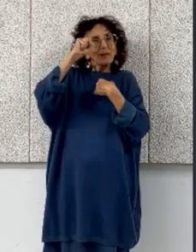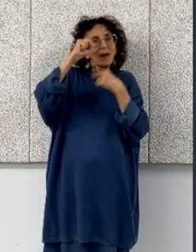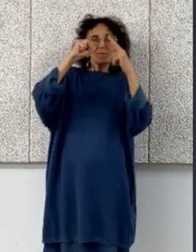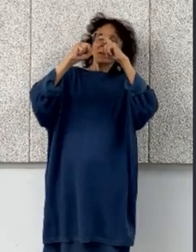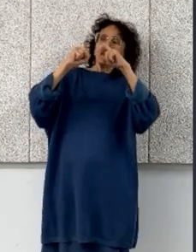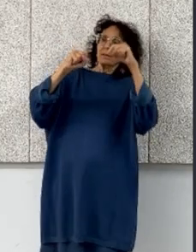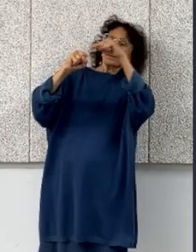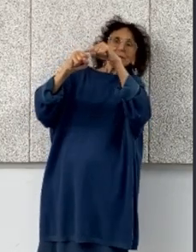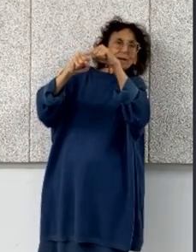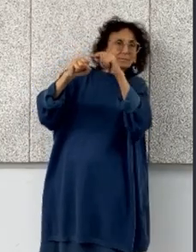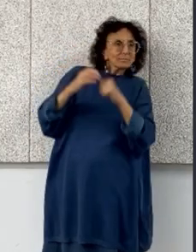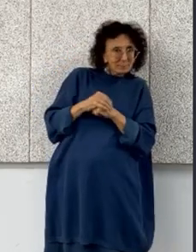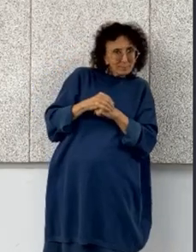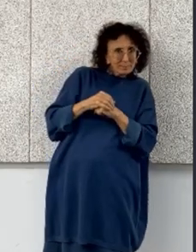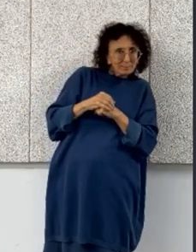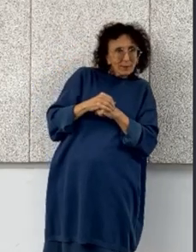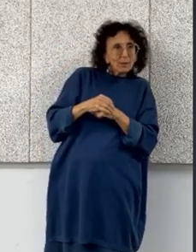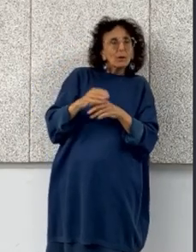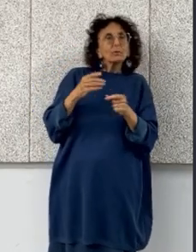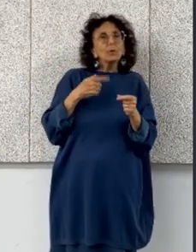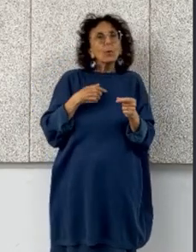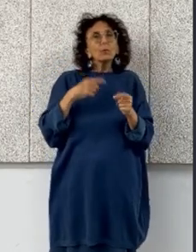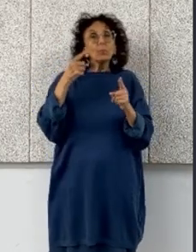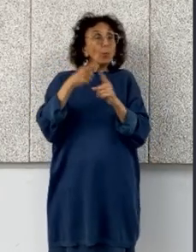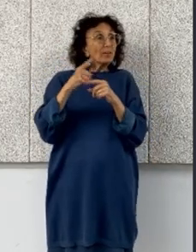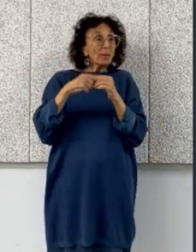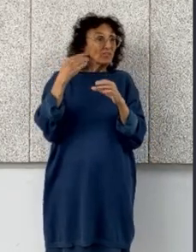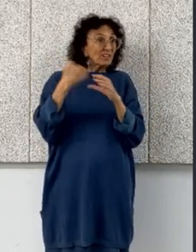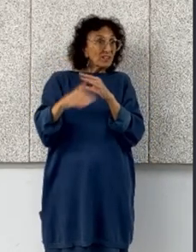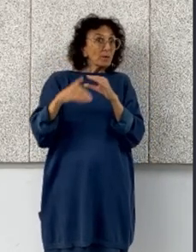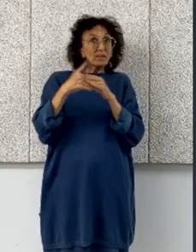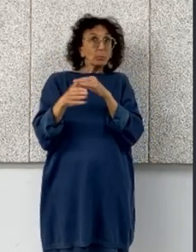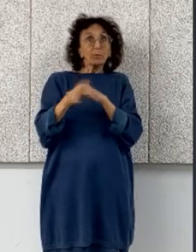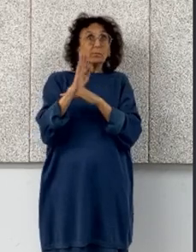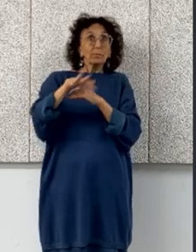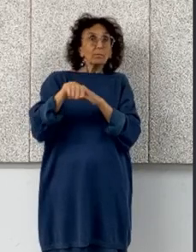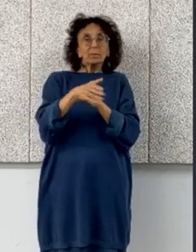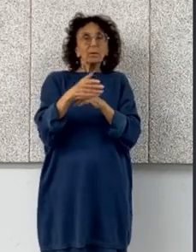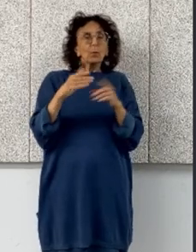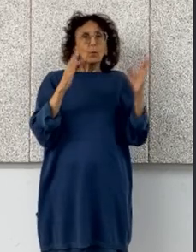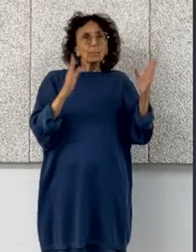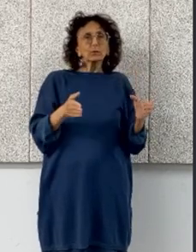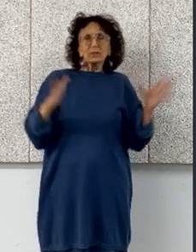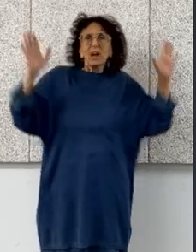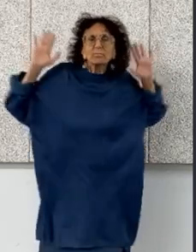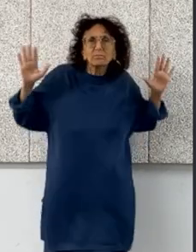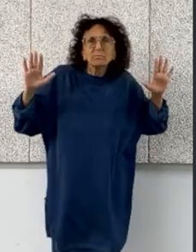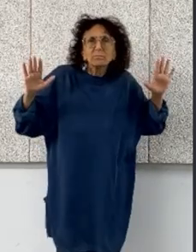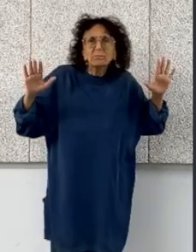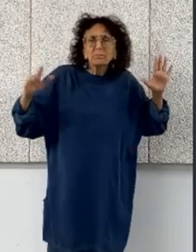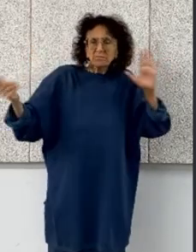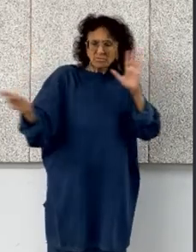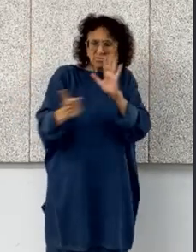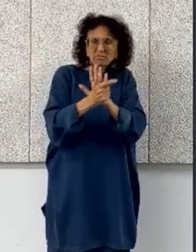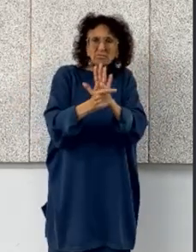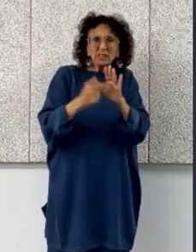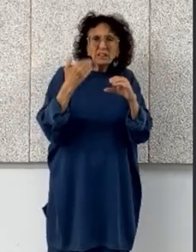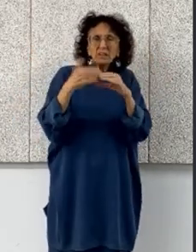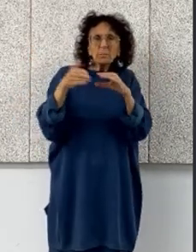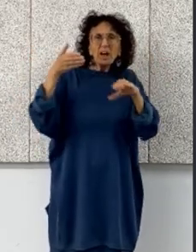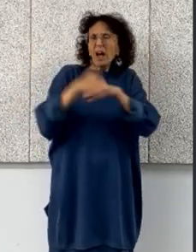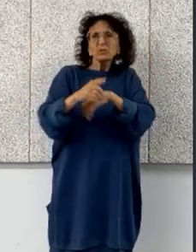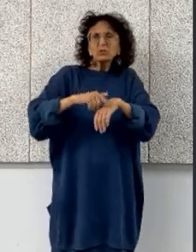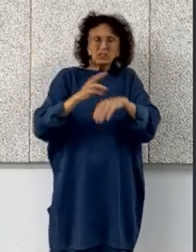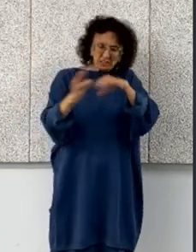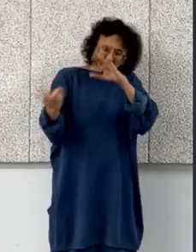take take this email issue, right, and somebody said no one should be allowed to send an email after 6